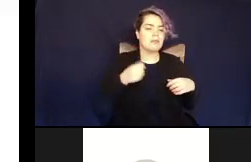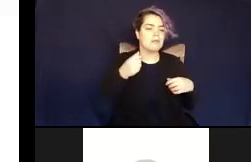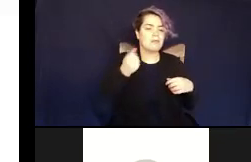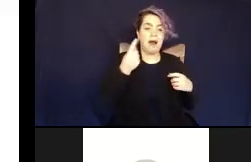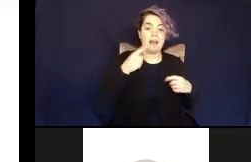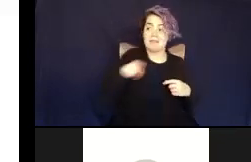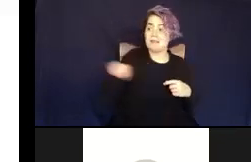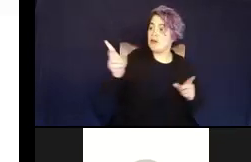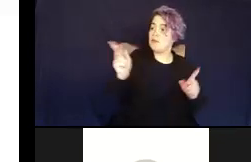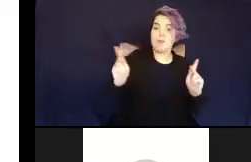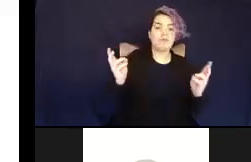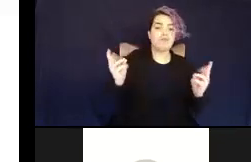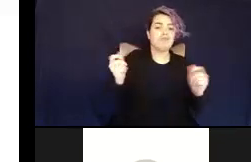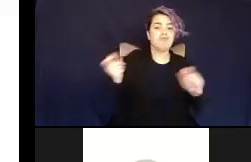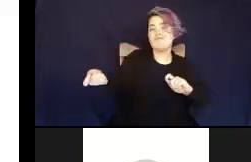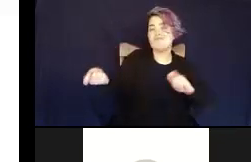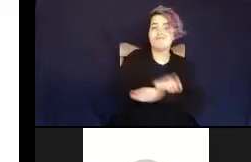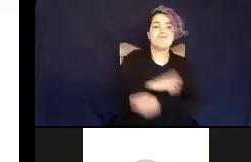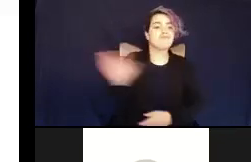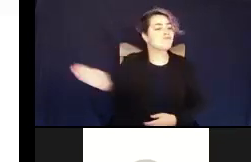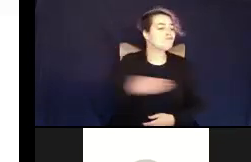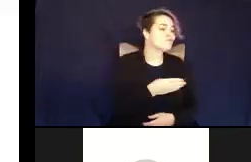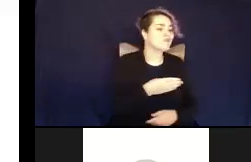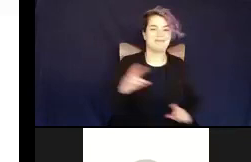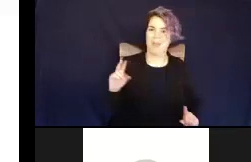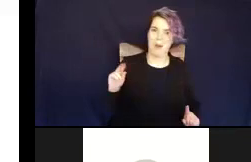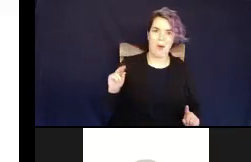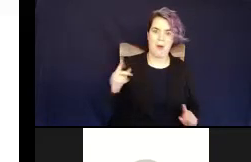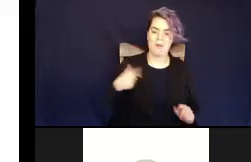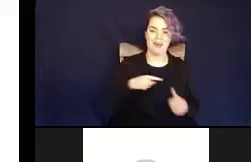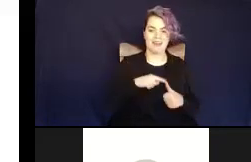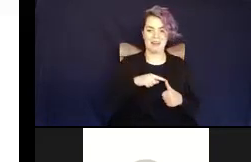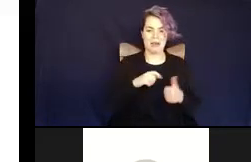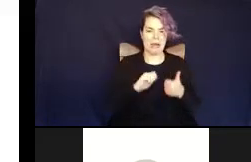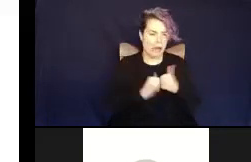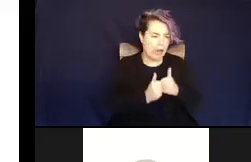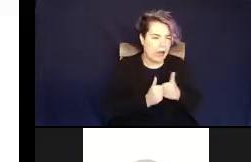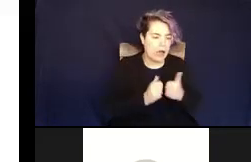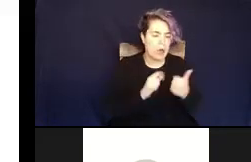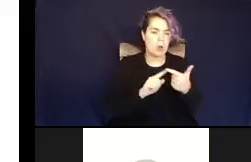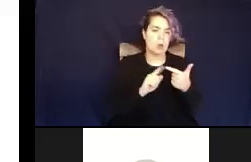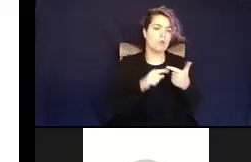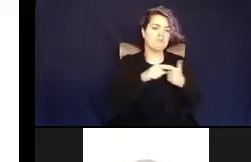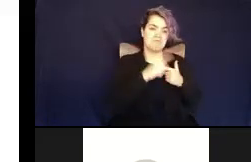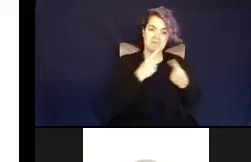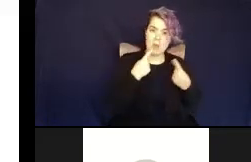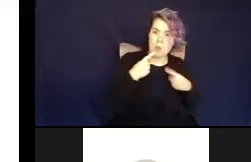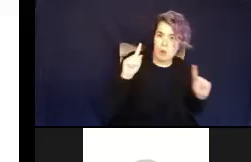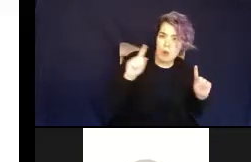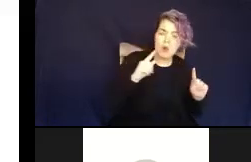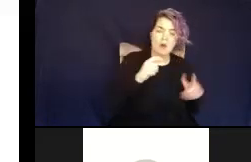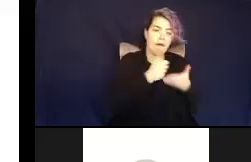struggles about how you're going to do telehealth, what is actually working for people, what